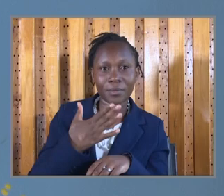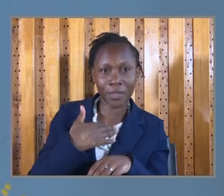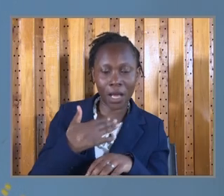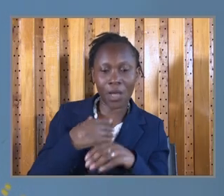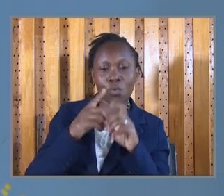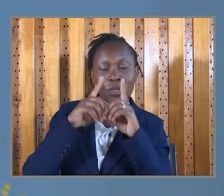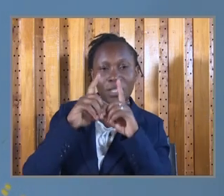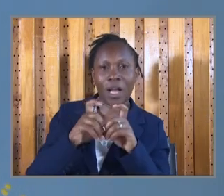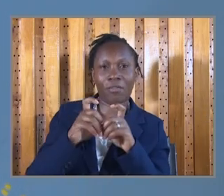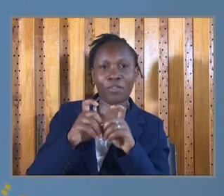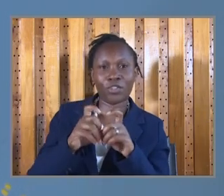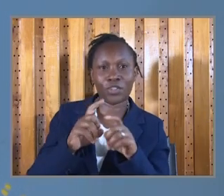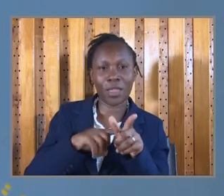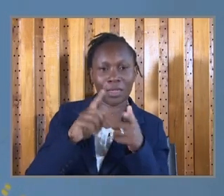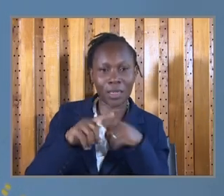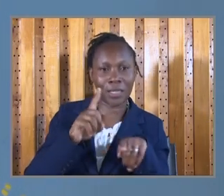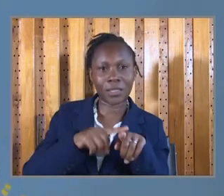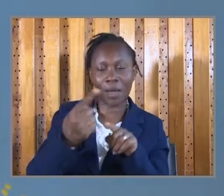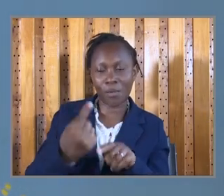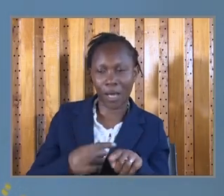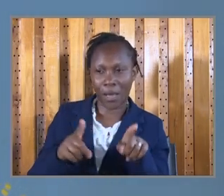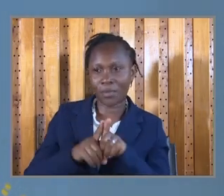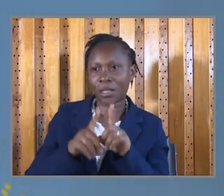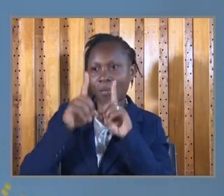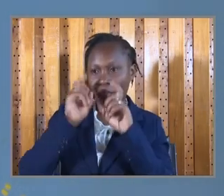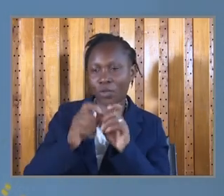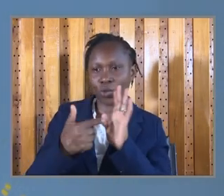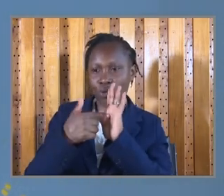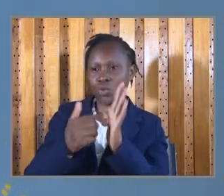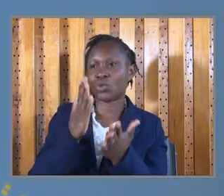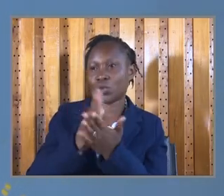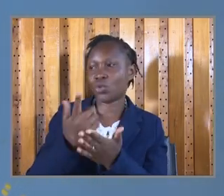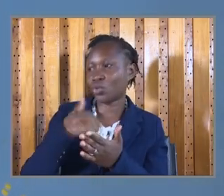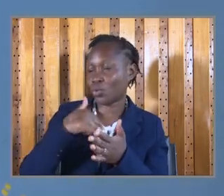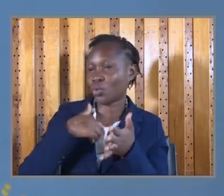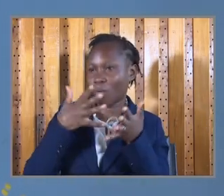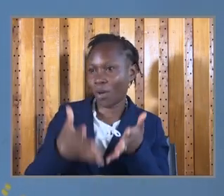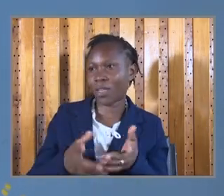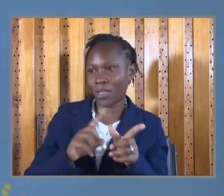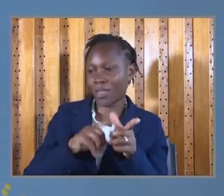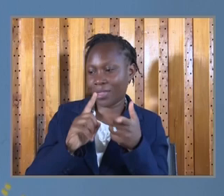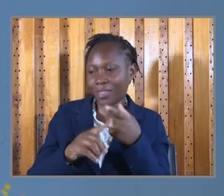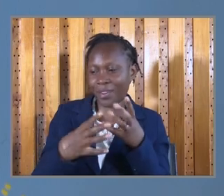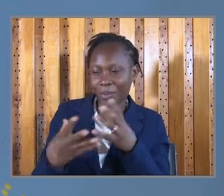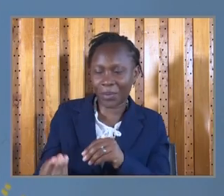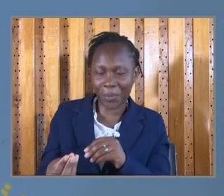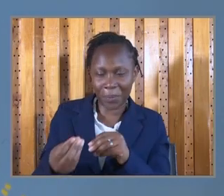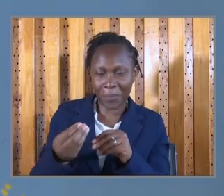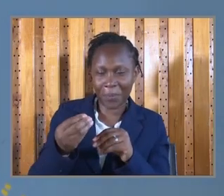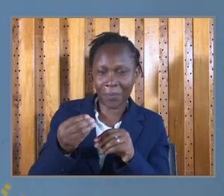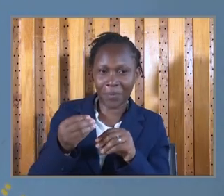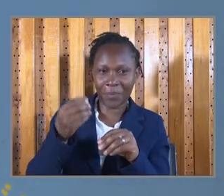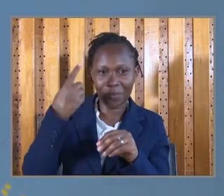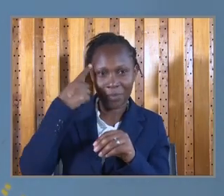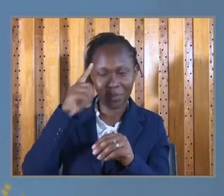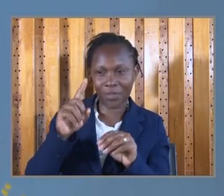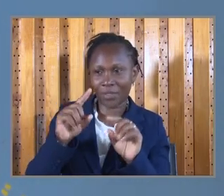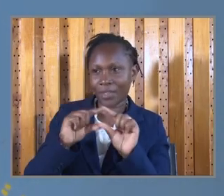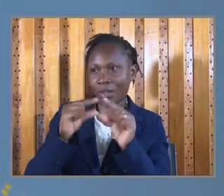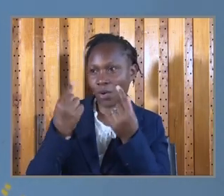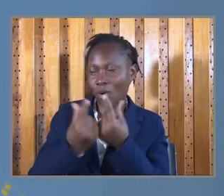workforce. And that is a solid basis to grow and gain a truly global competitive